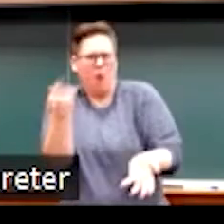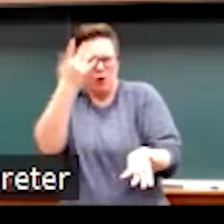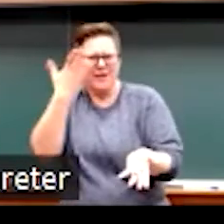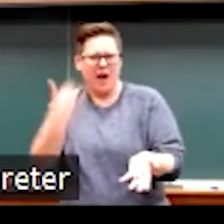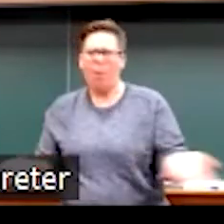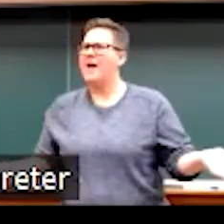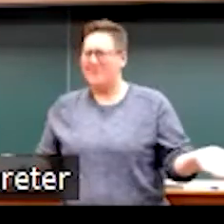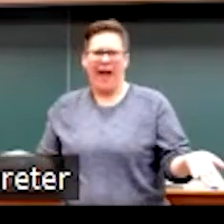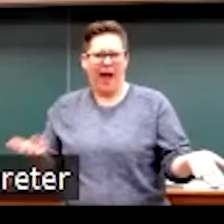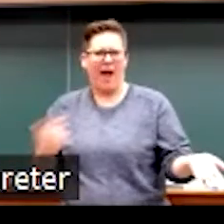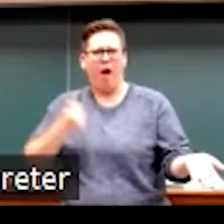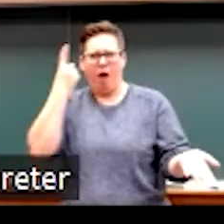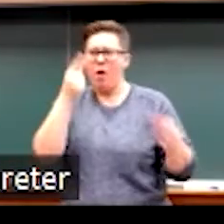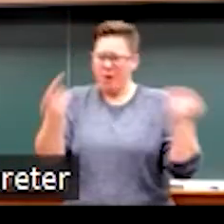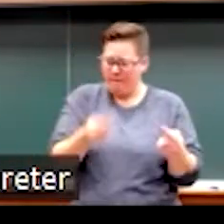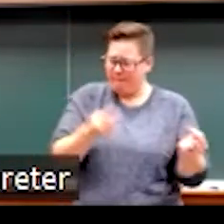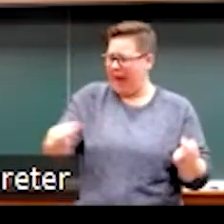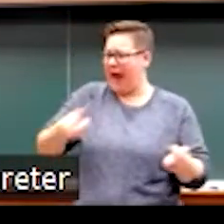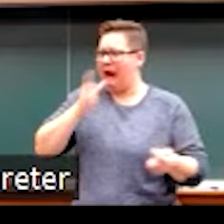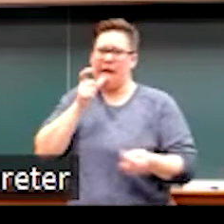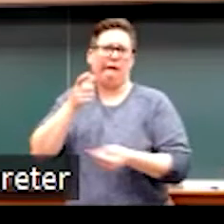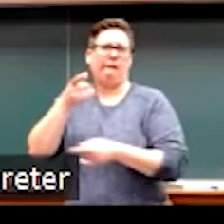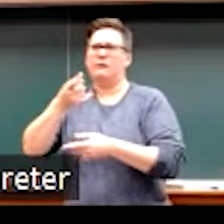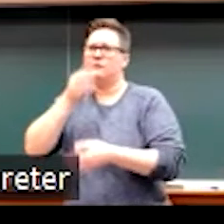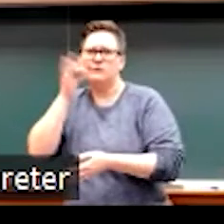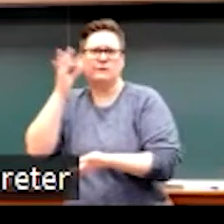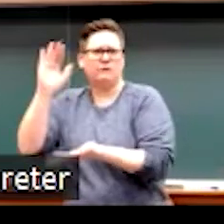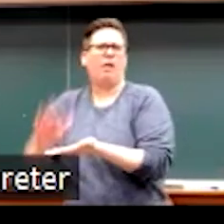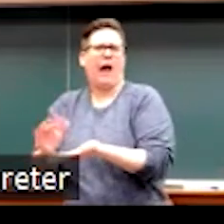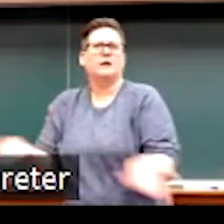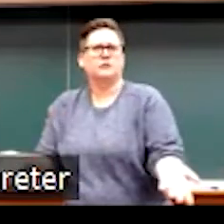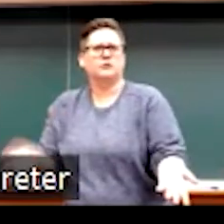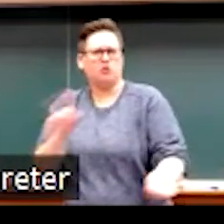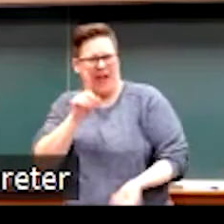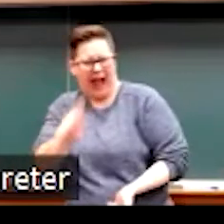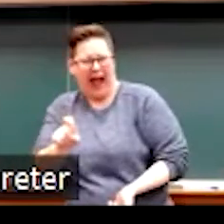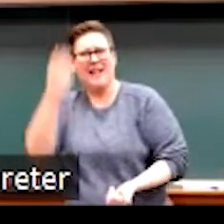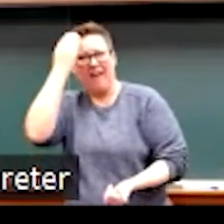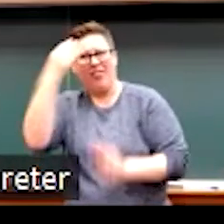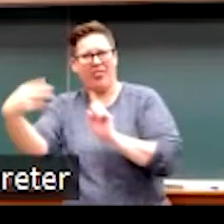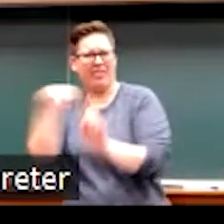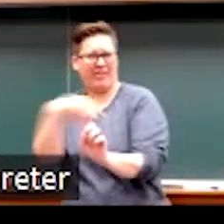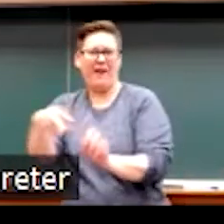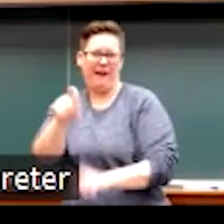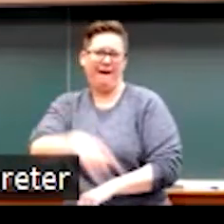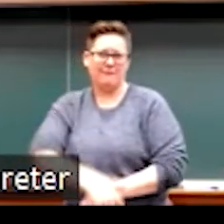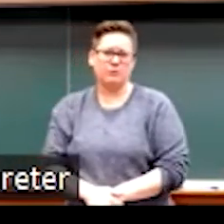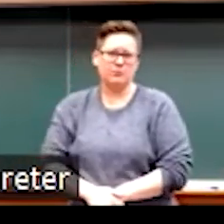perfect sense. Like, you could totally see it. It's just a matter of asking about it and then thinking about it in a clinical way.